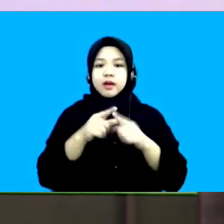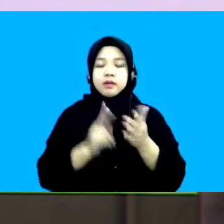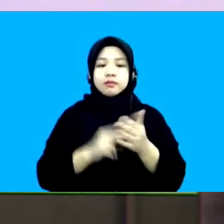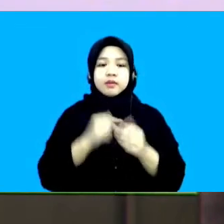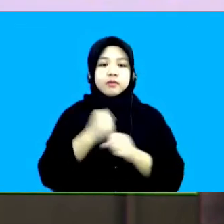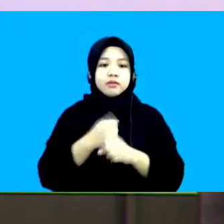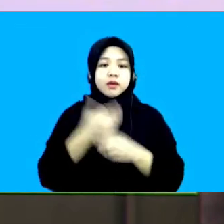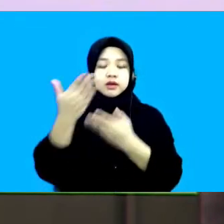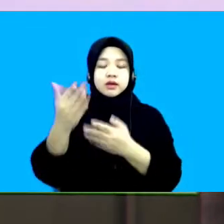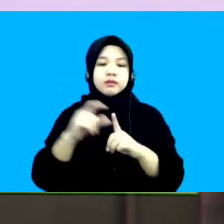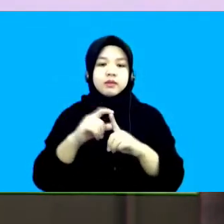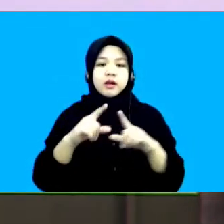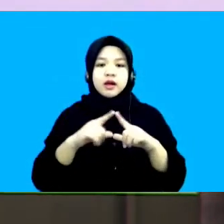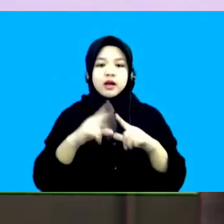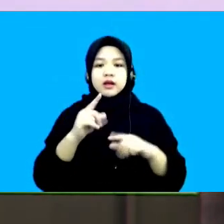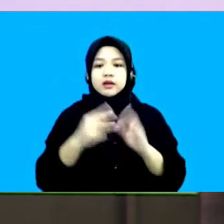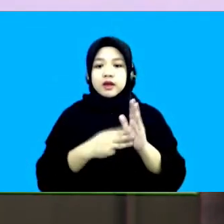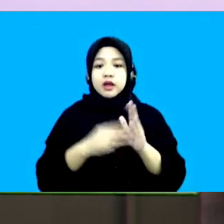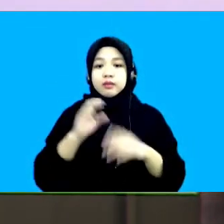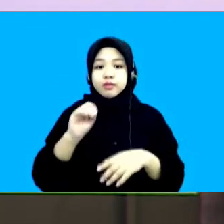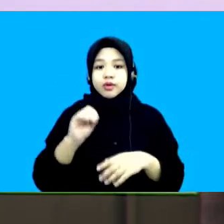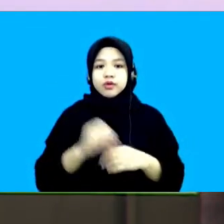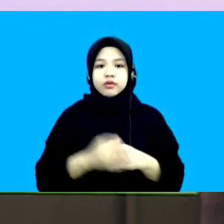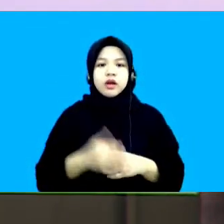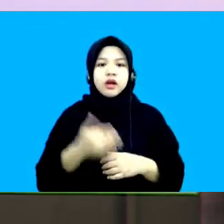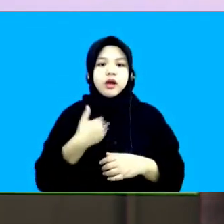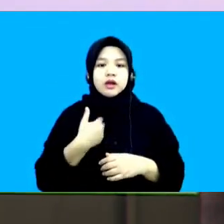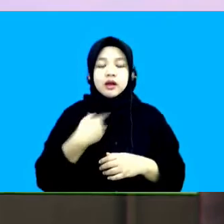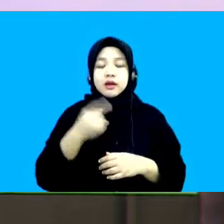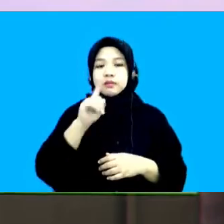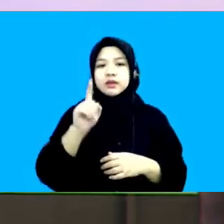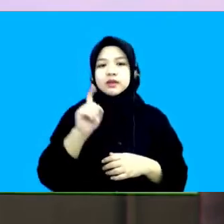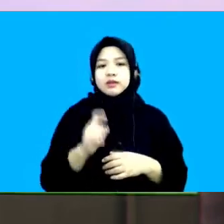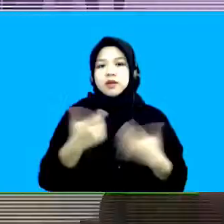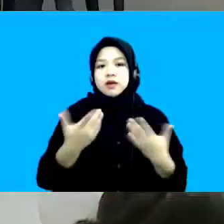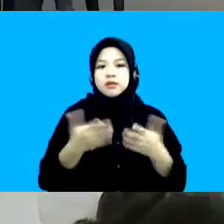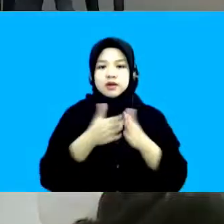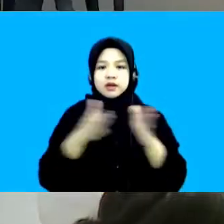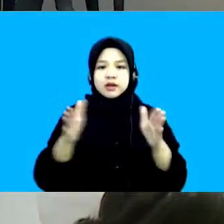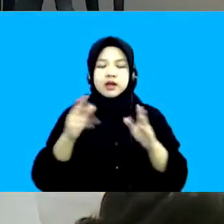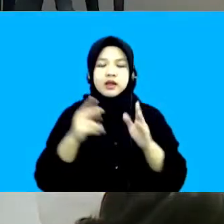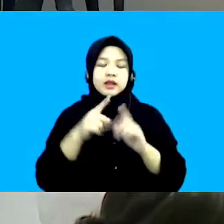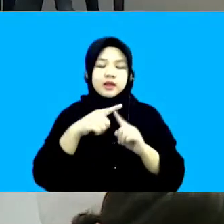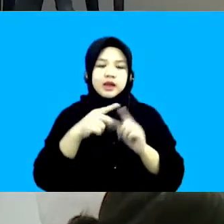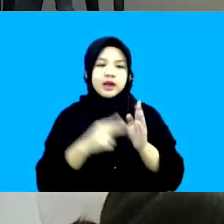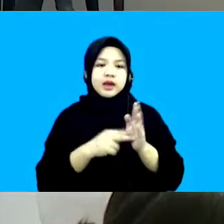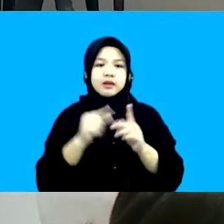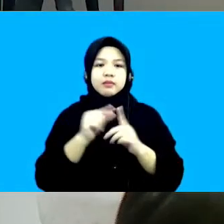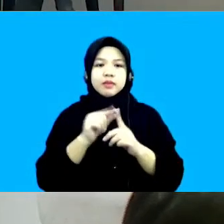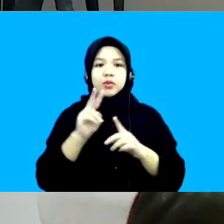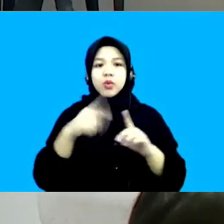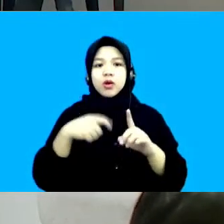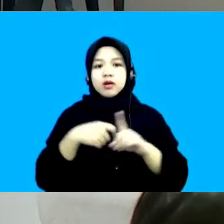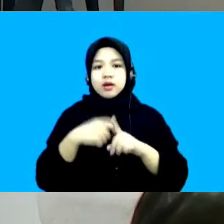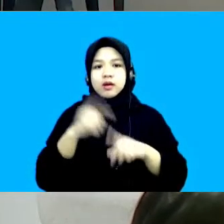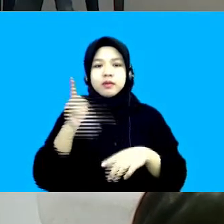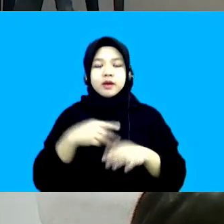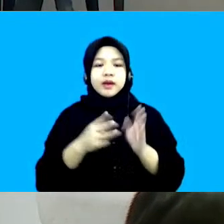$1 a day for the World Bank, now $1.90, randomly chosen by Kaushik Basu. It's random. They're